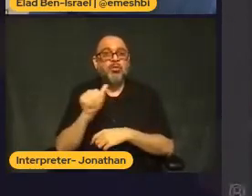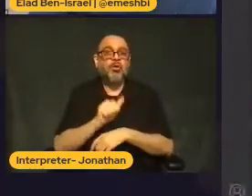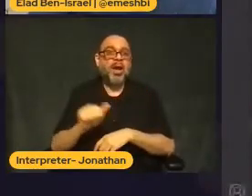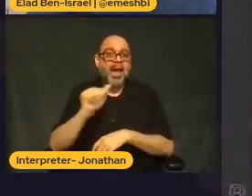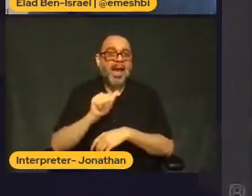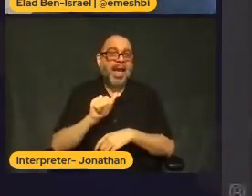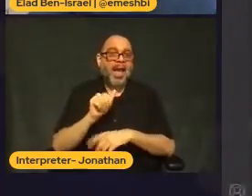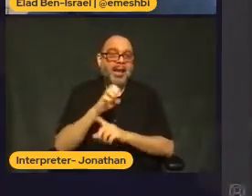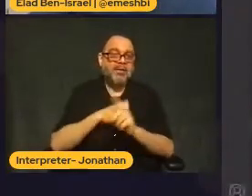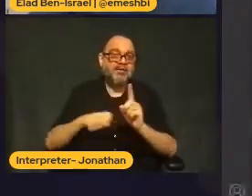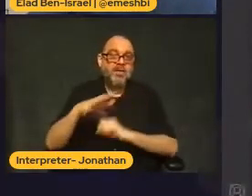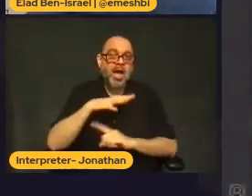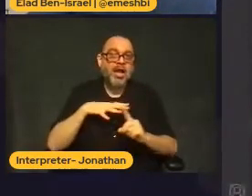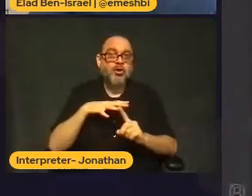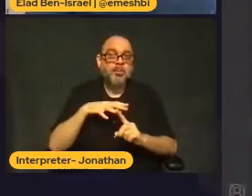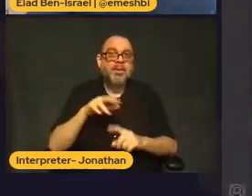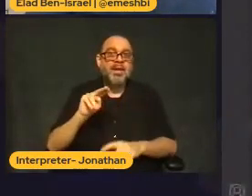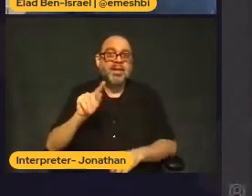env